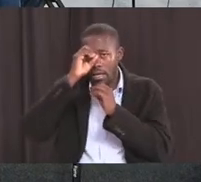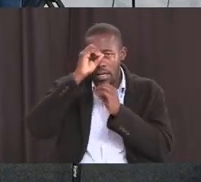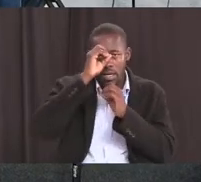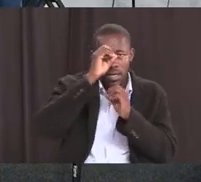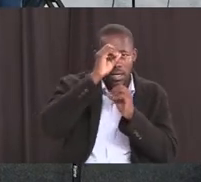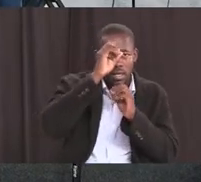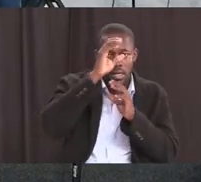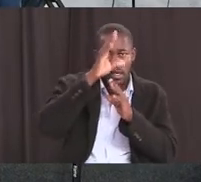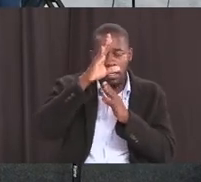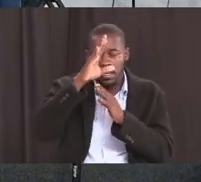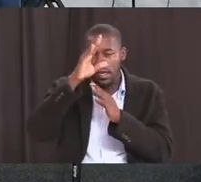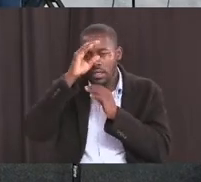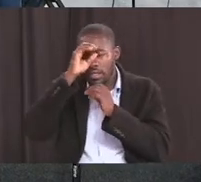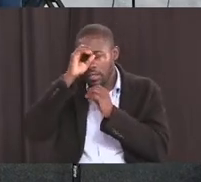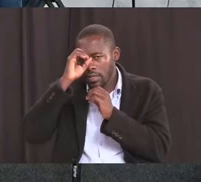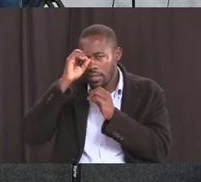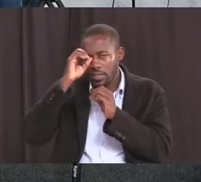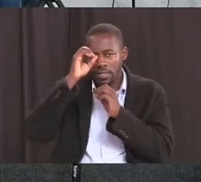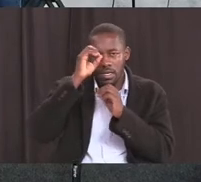Hosanna,